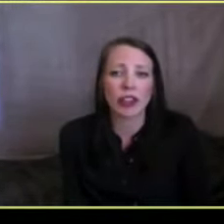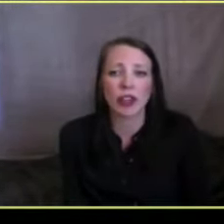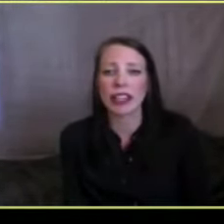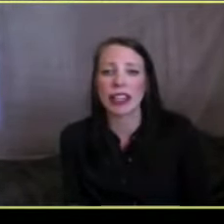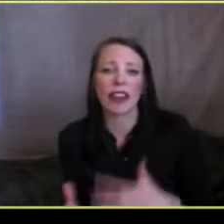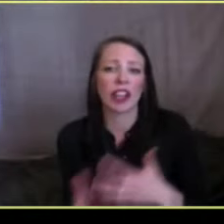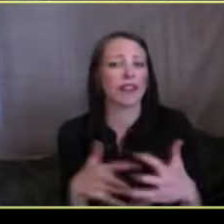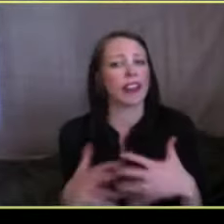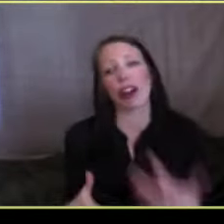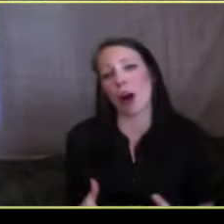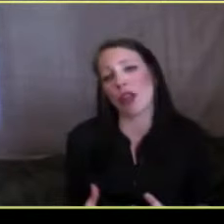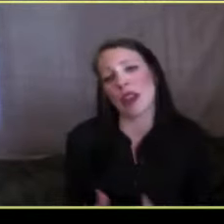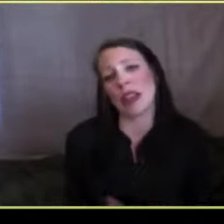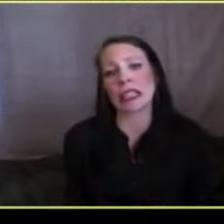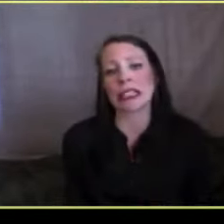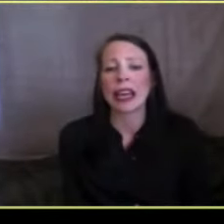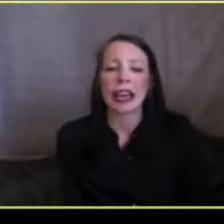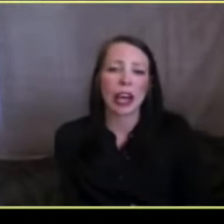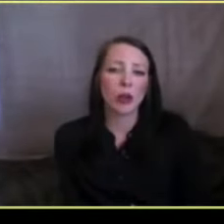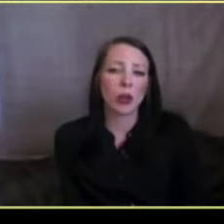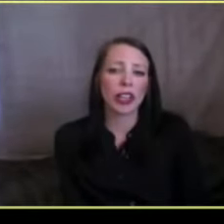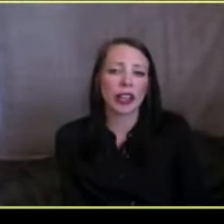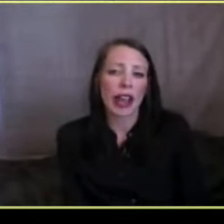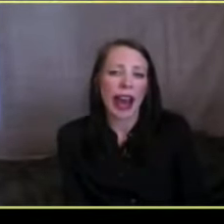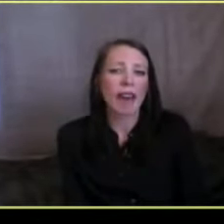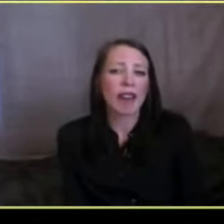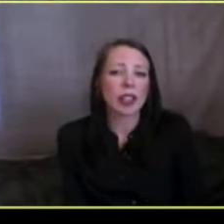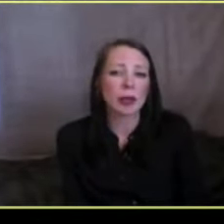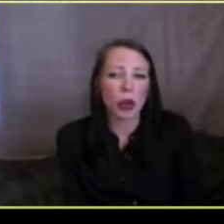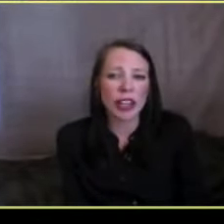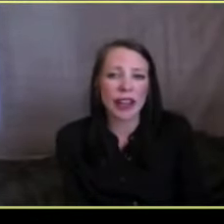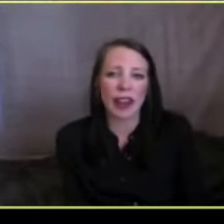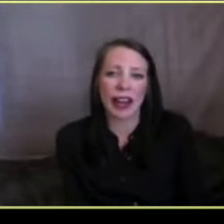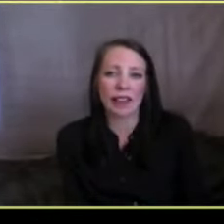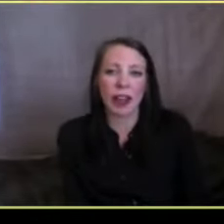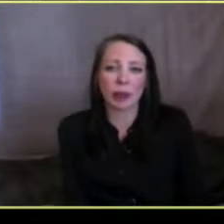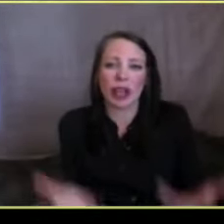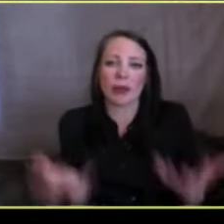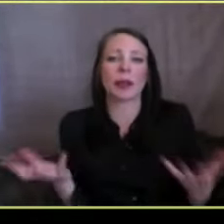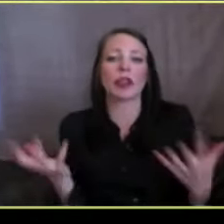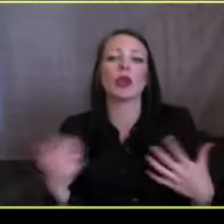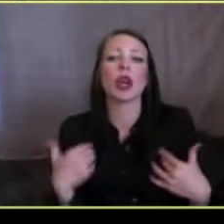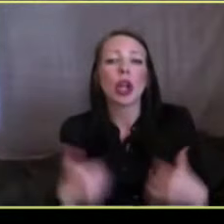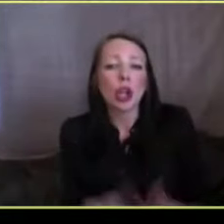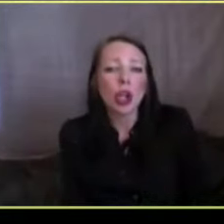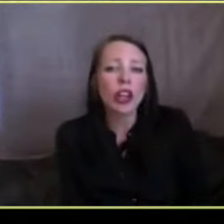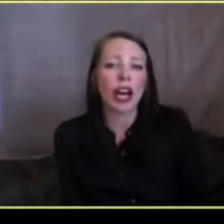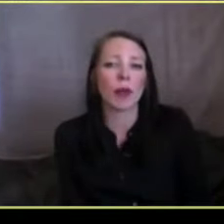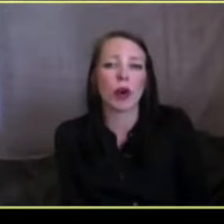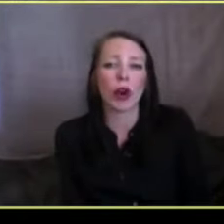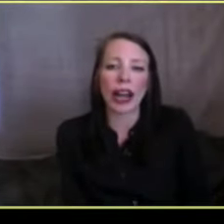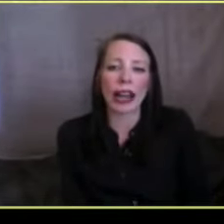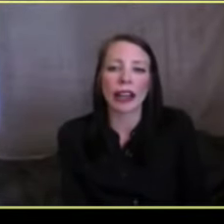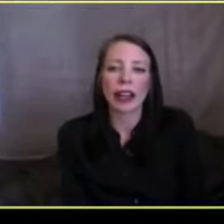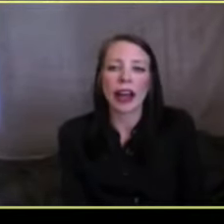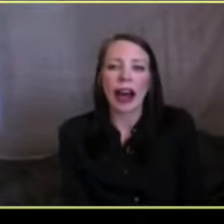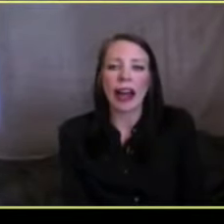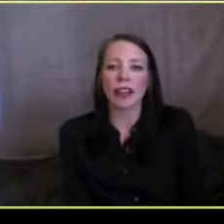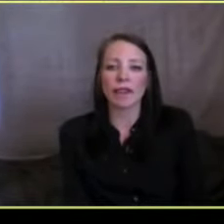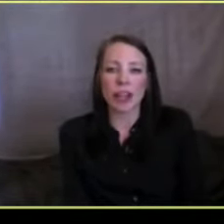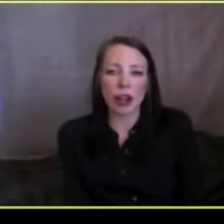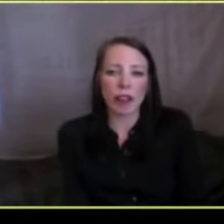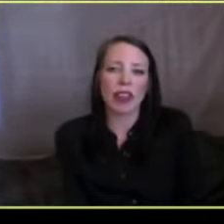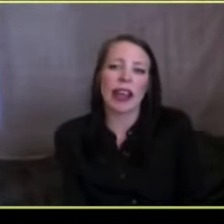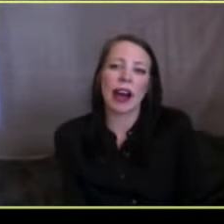stuff. I tried to take advantage of figuring out things and really have that support. And then I developed, and I was able to learn a lot more, and I